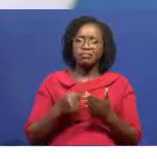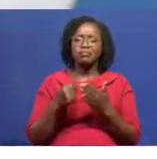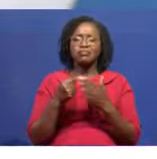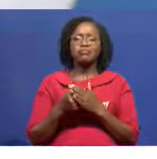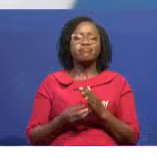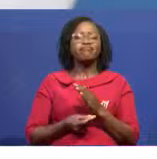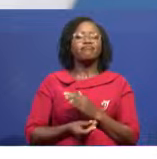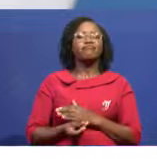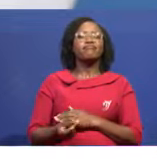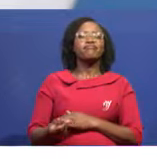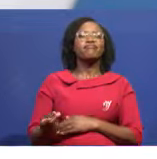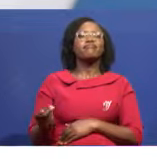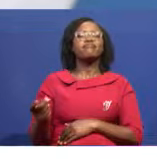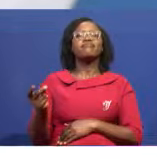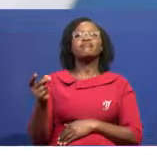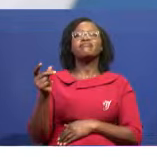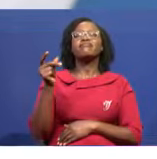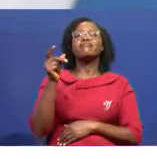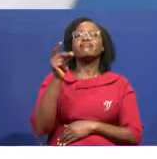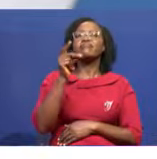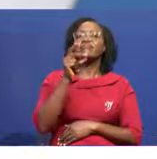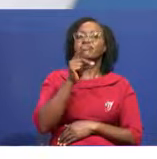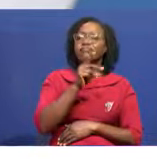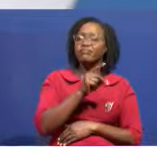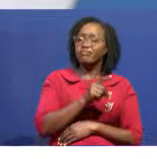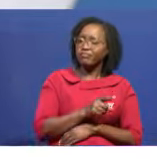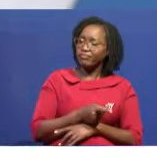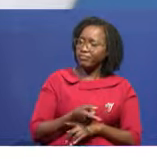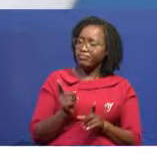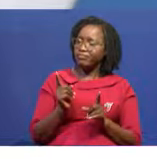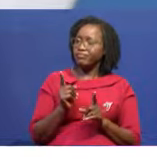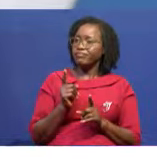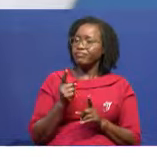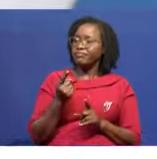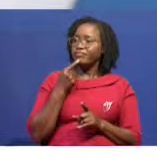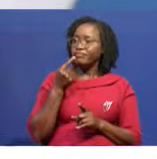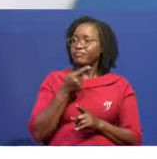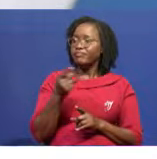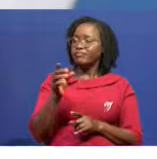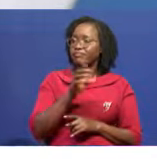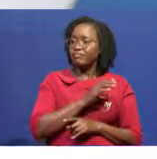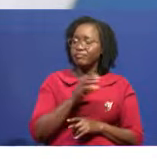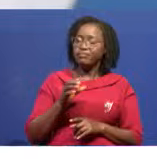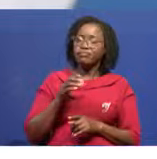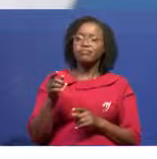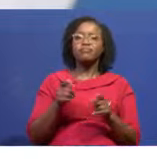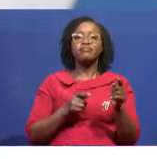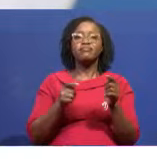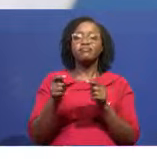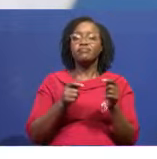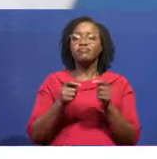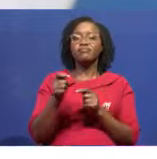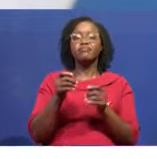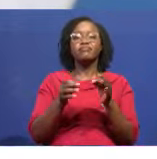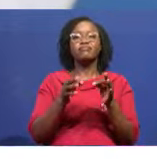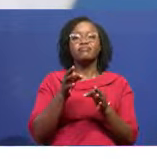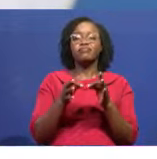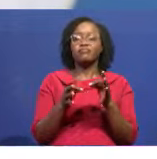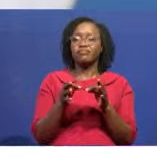day discussion that you need to have. But I can tell you the Commission on Administrative Justice is